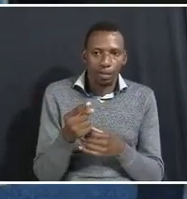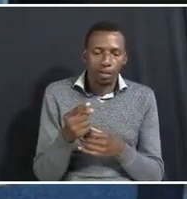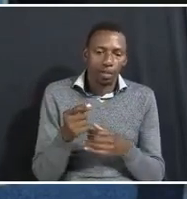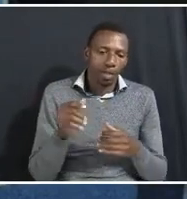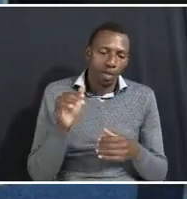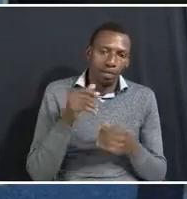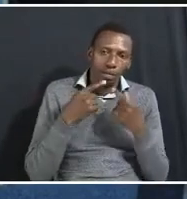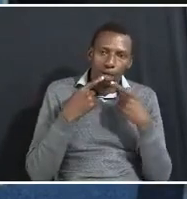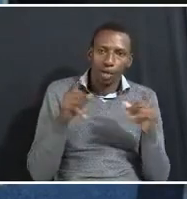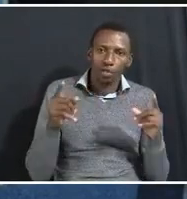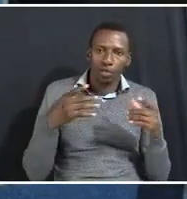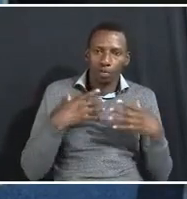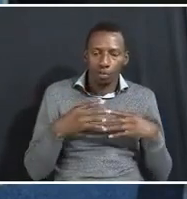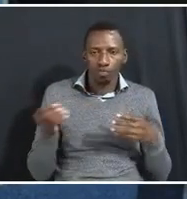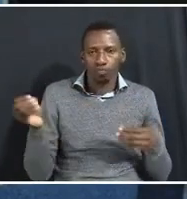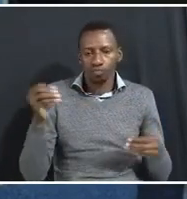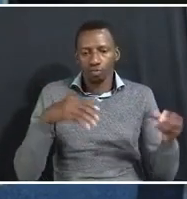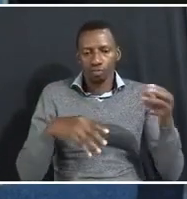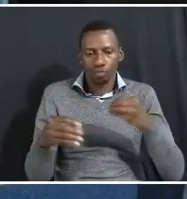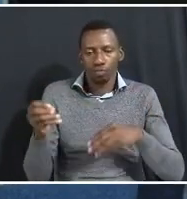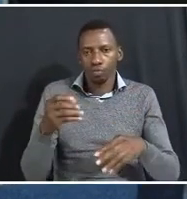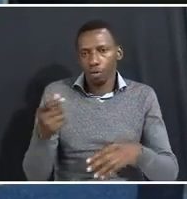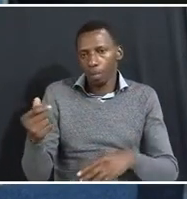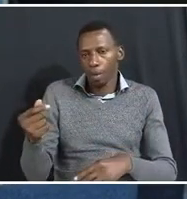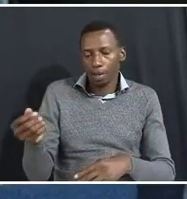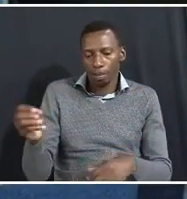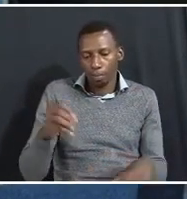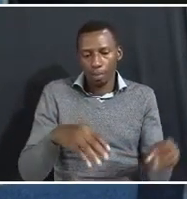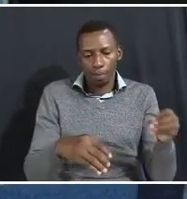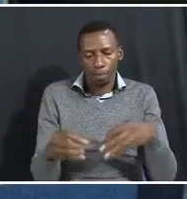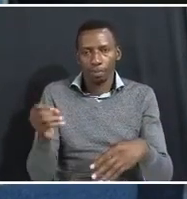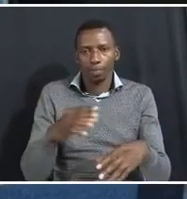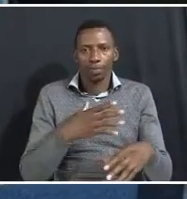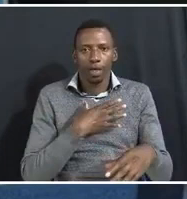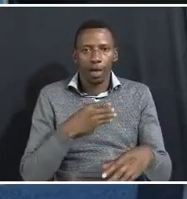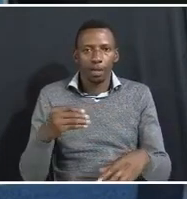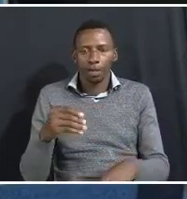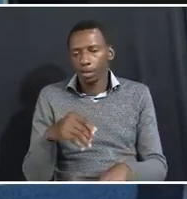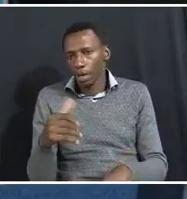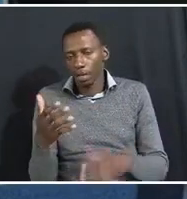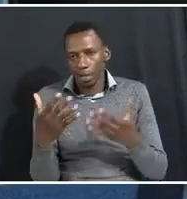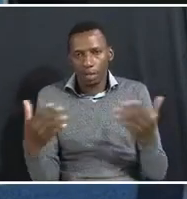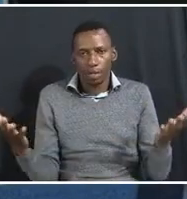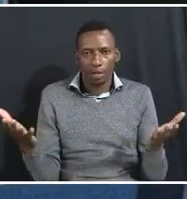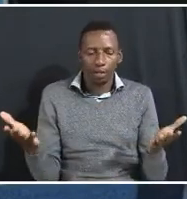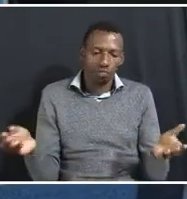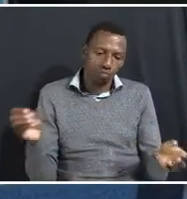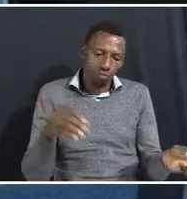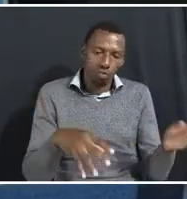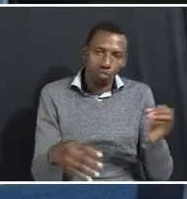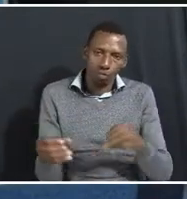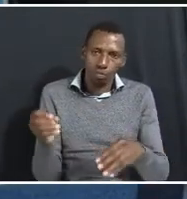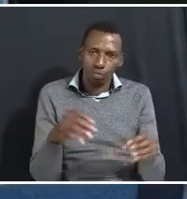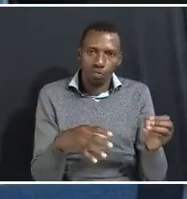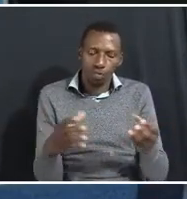can donate financial resources and other resources like